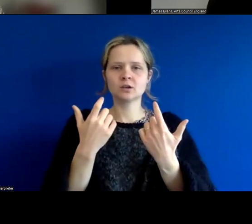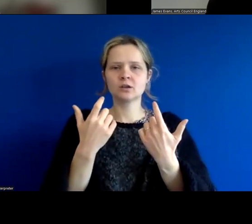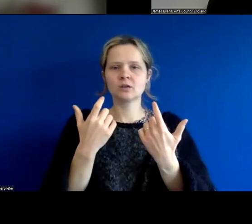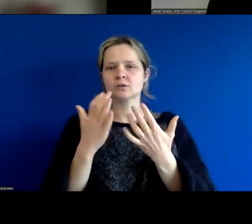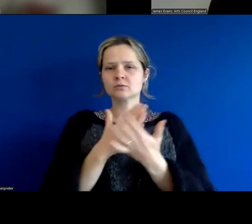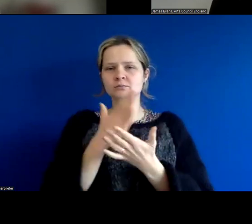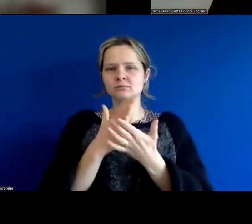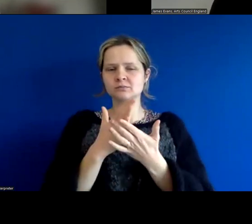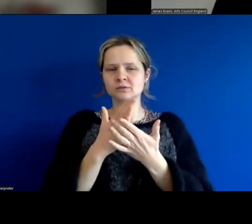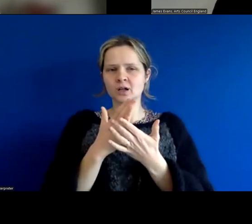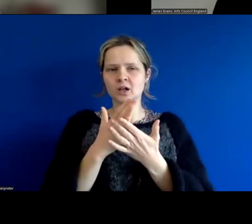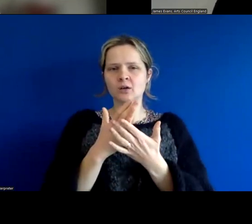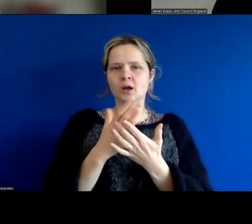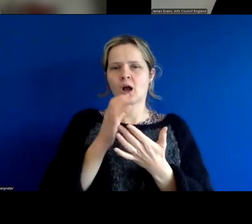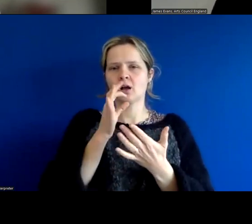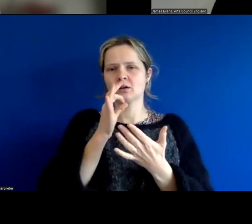system.